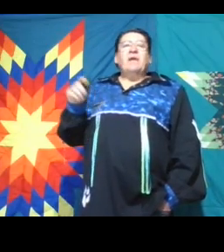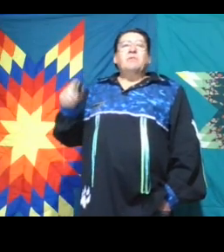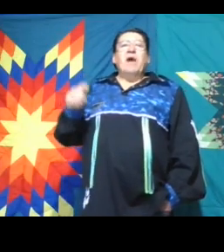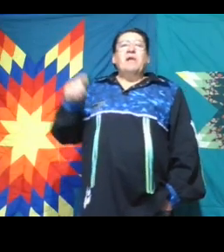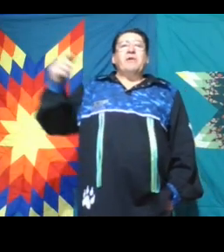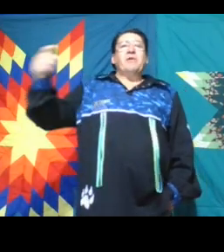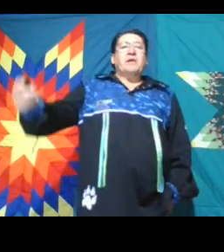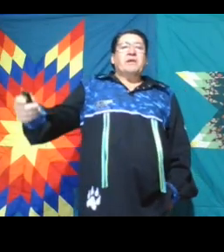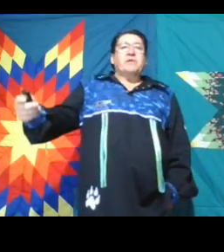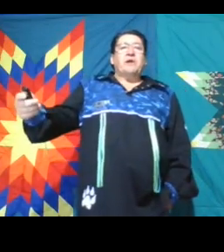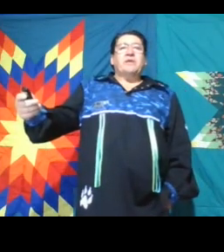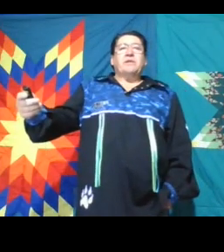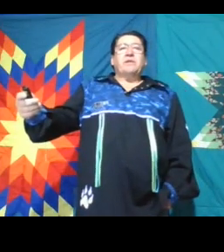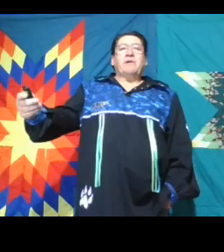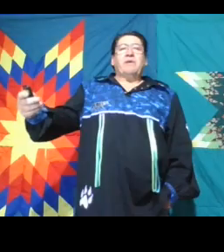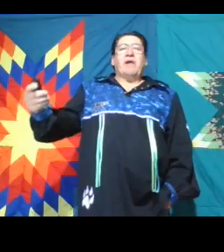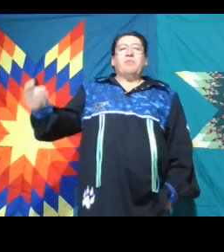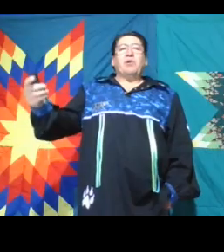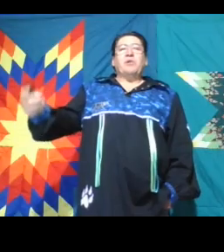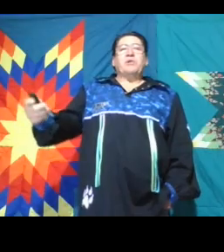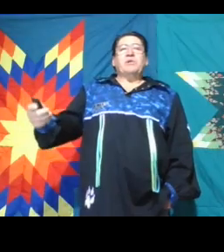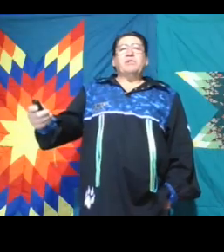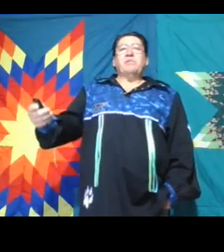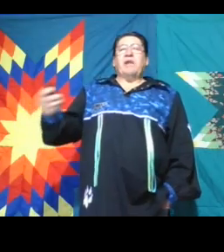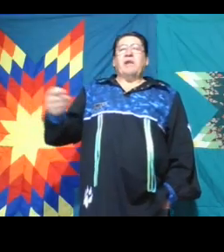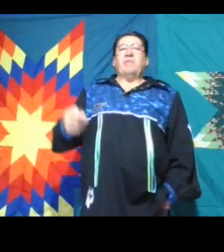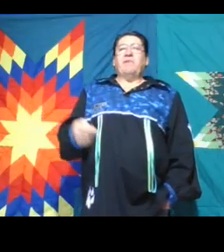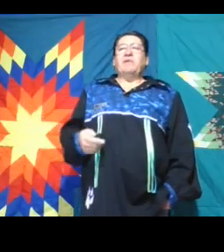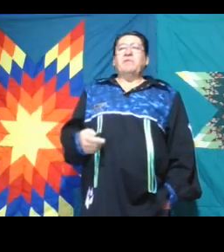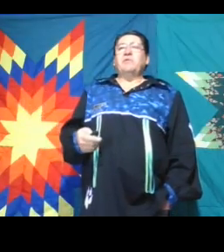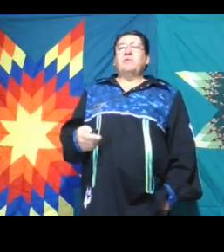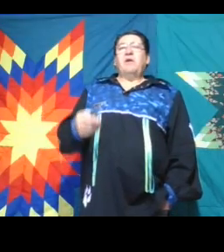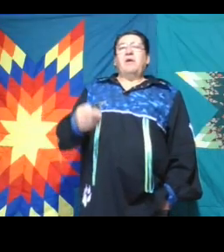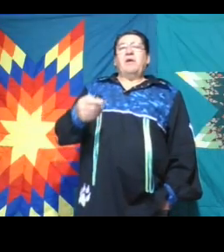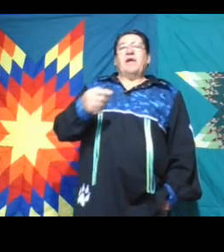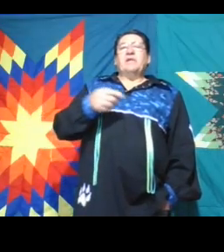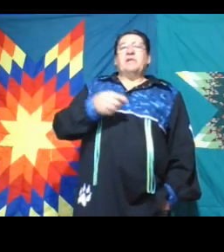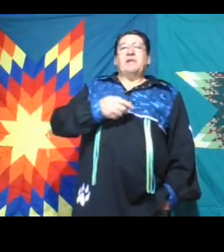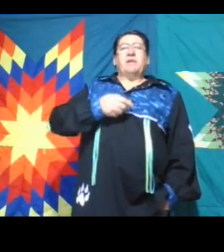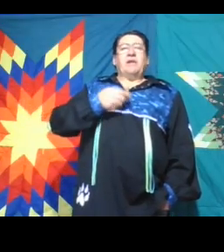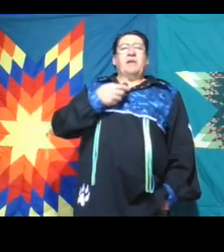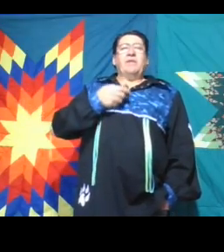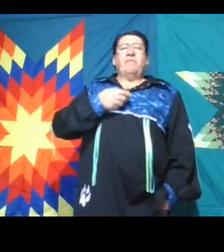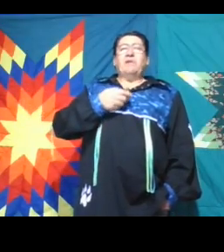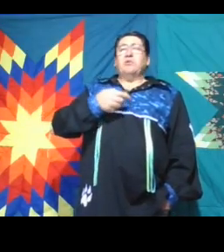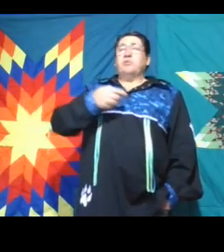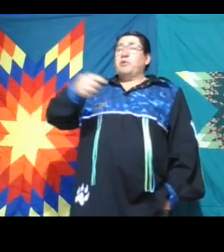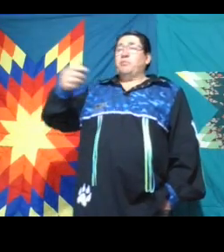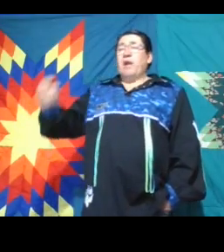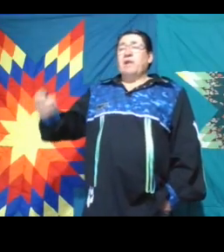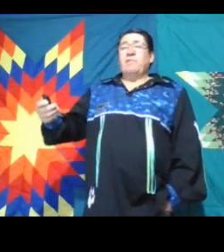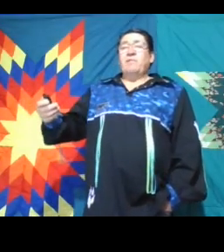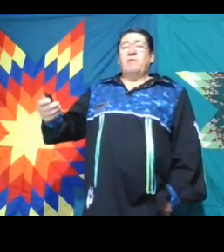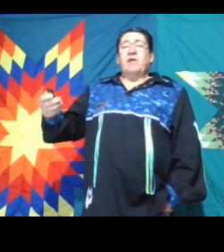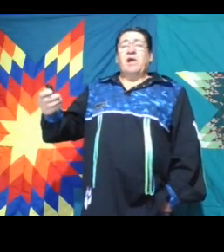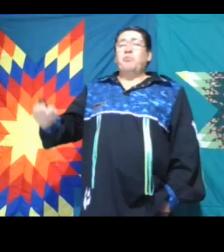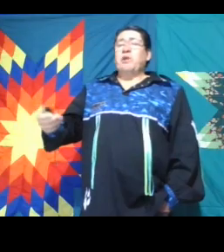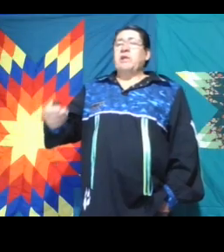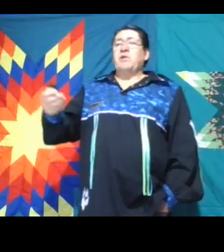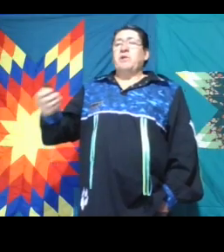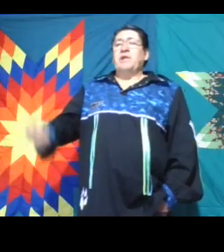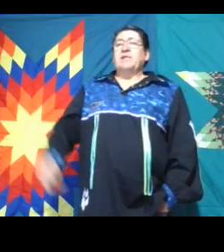Again, that comes back to earning the trust of that person, that individual. That's that individual's perspective on